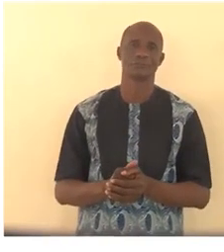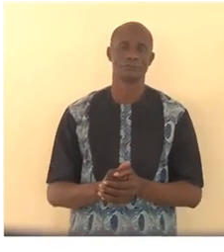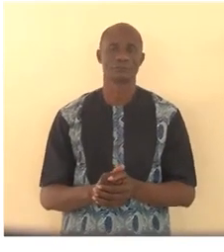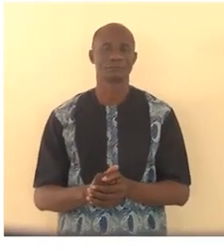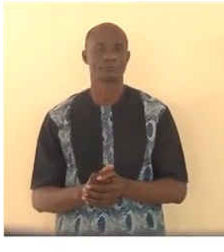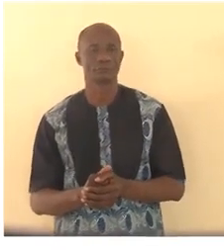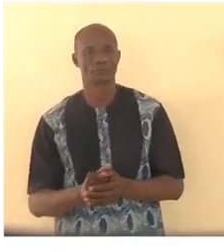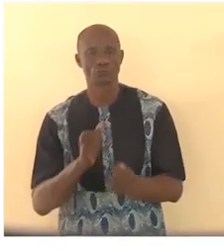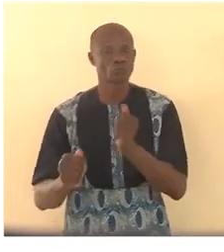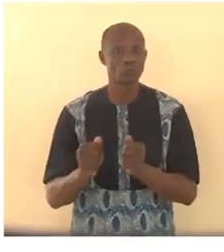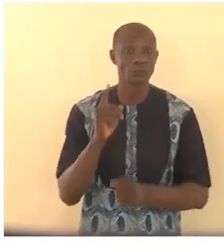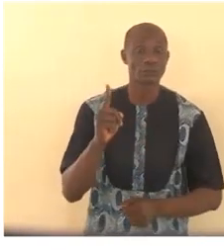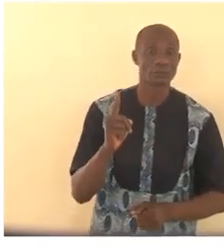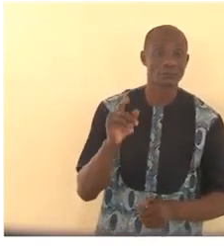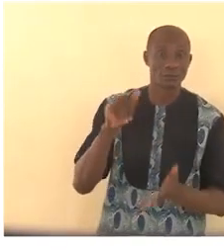death not take away?